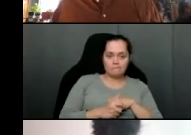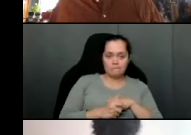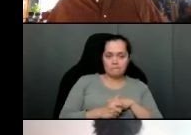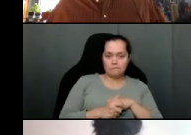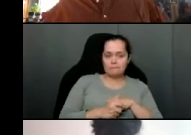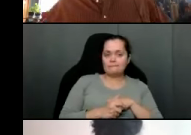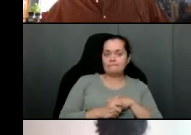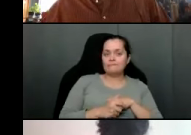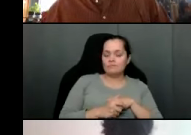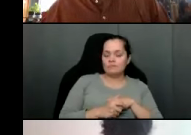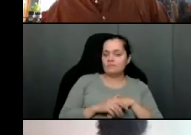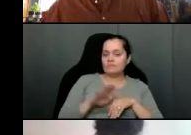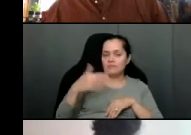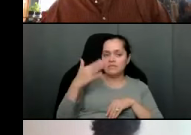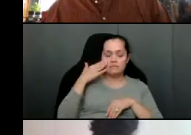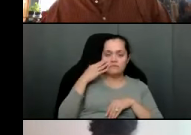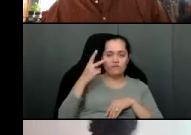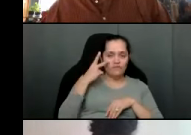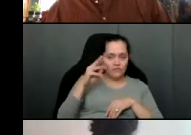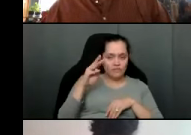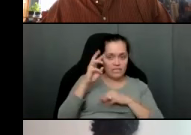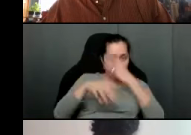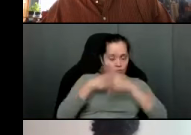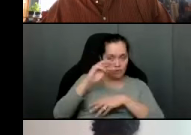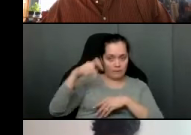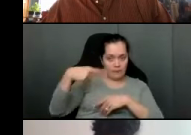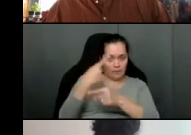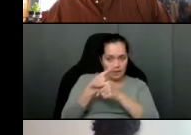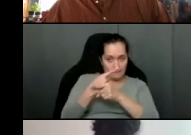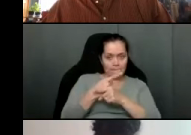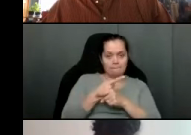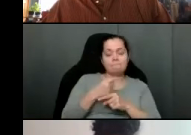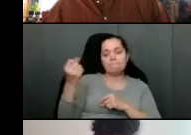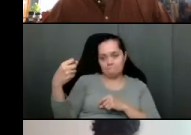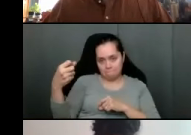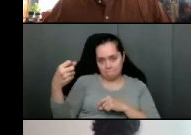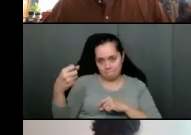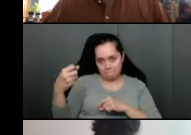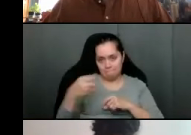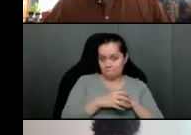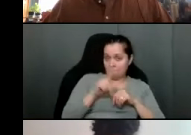Well, at least you've seen a world map. Yes?